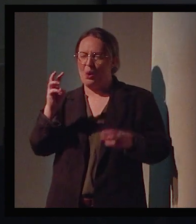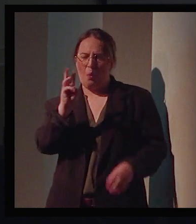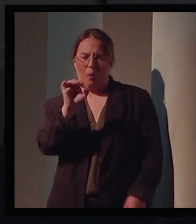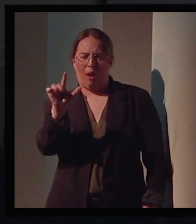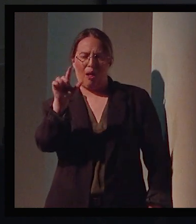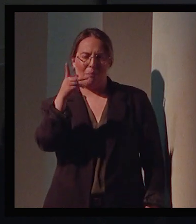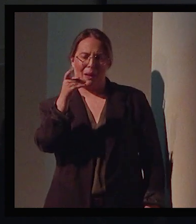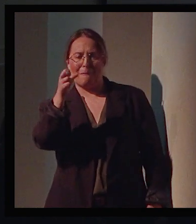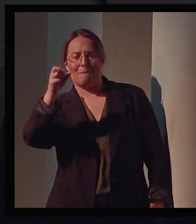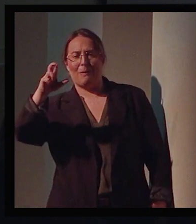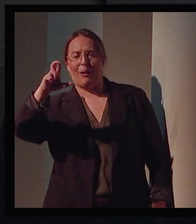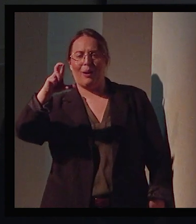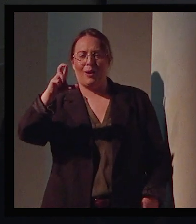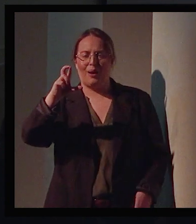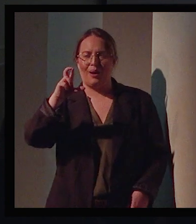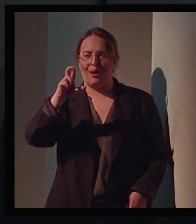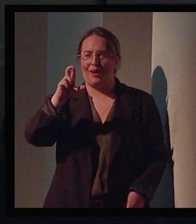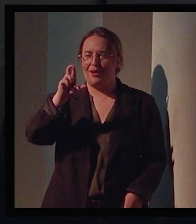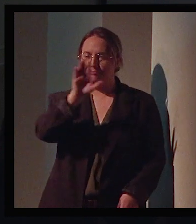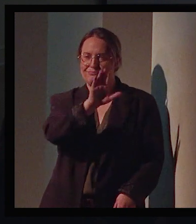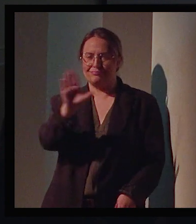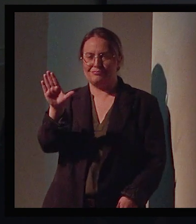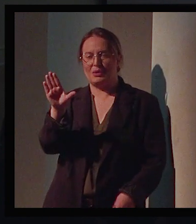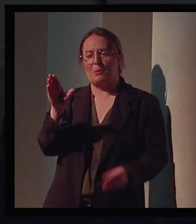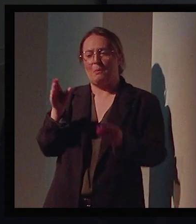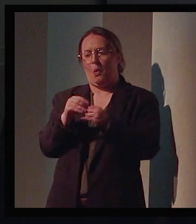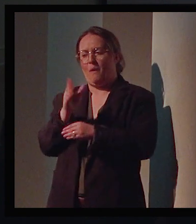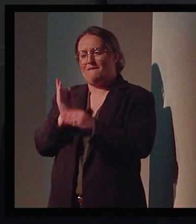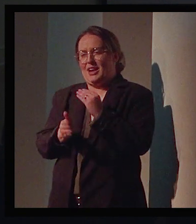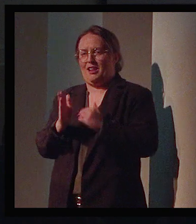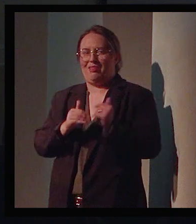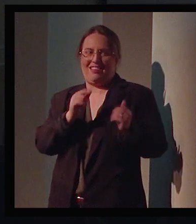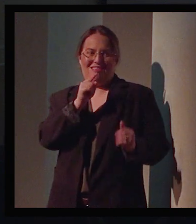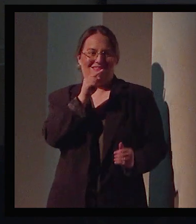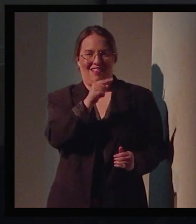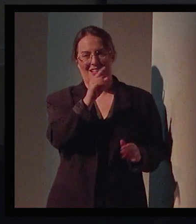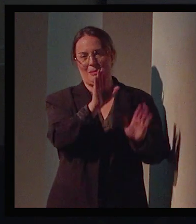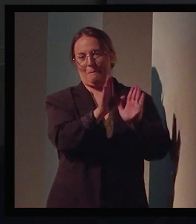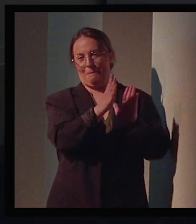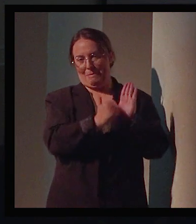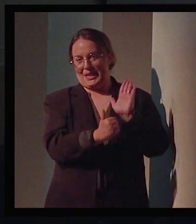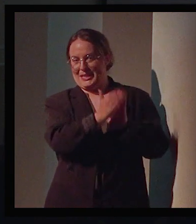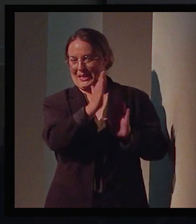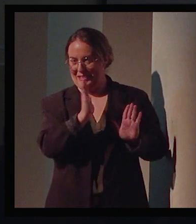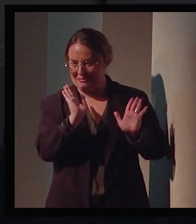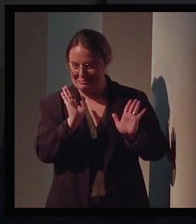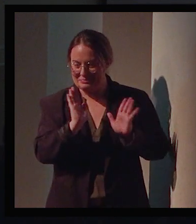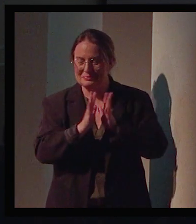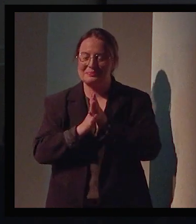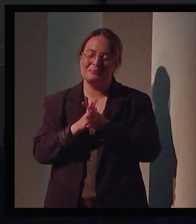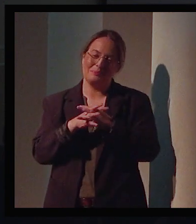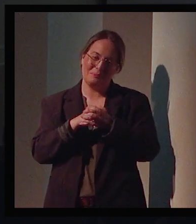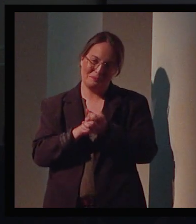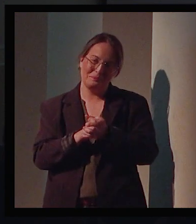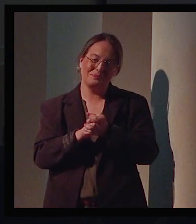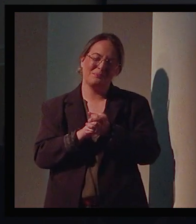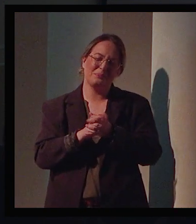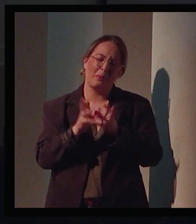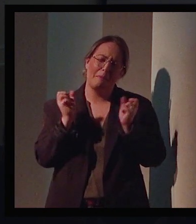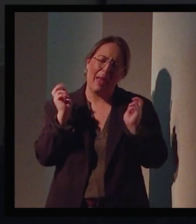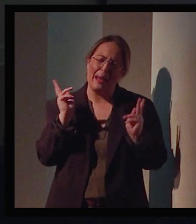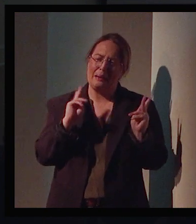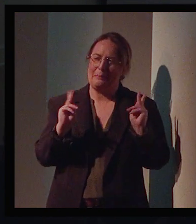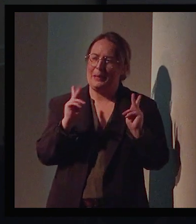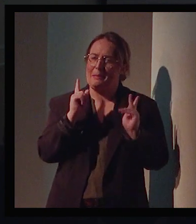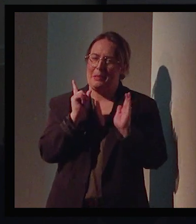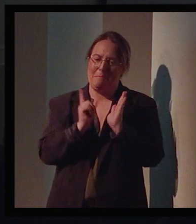"Wallpaper in its embryonic state is more finished than that seascape." Many in the press referred to the artists